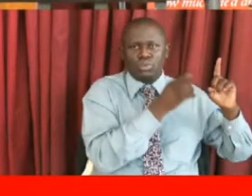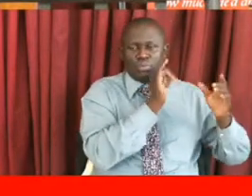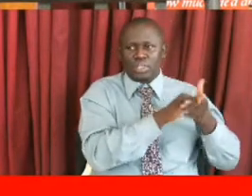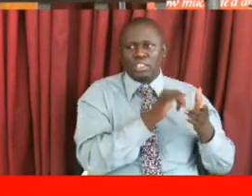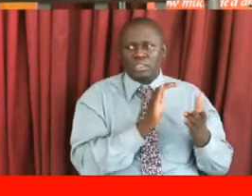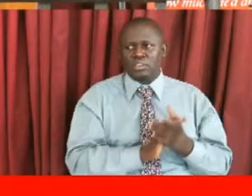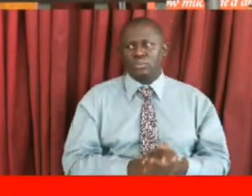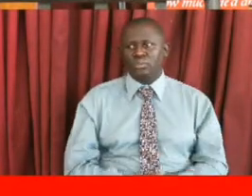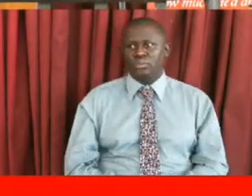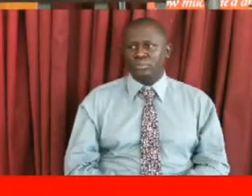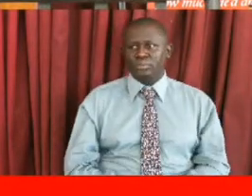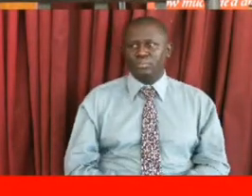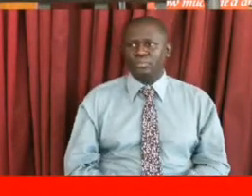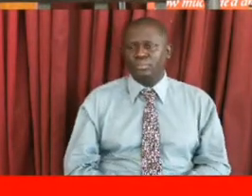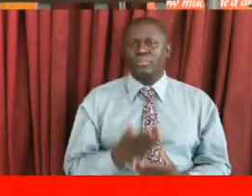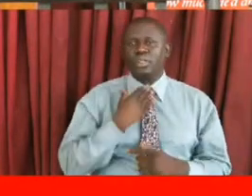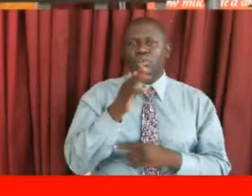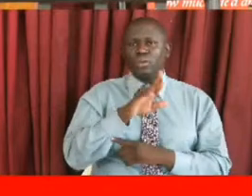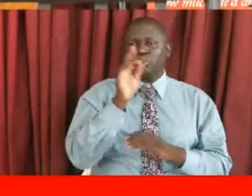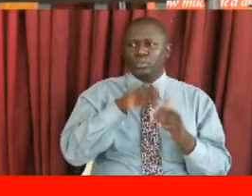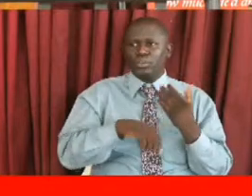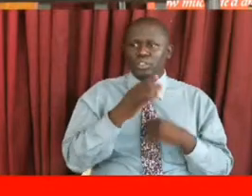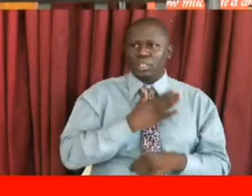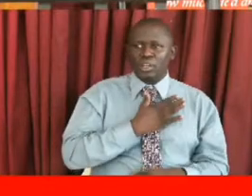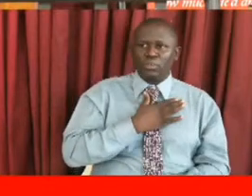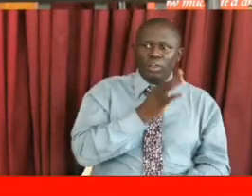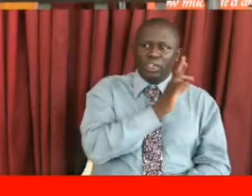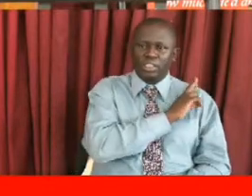that he wants to use our religion